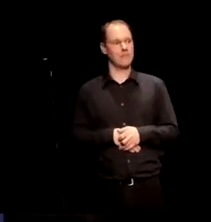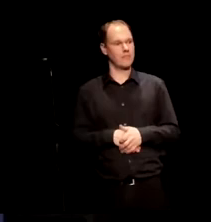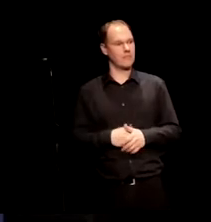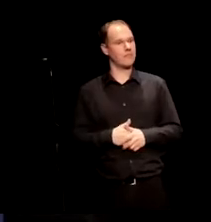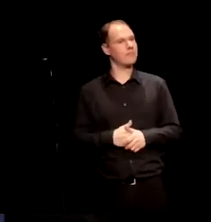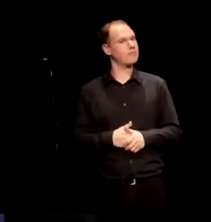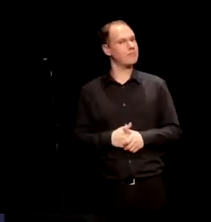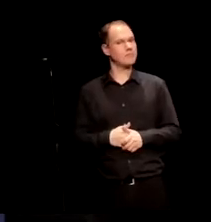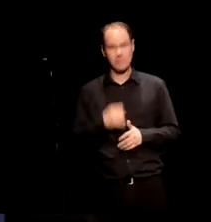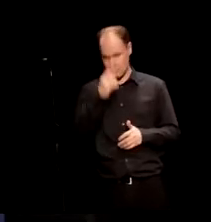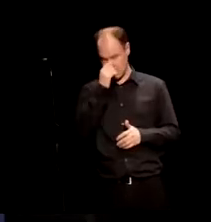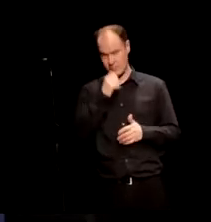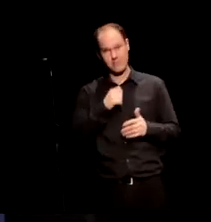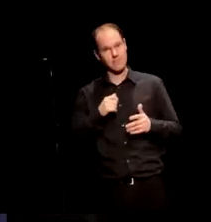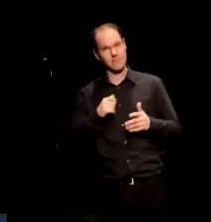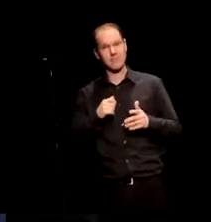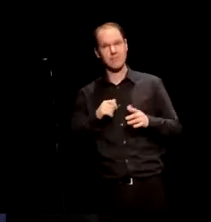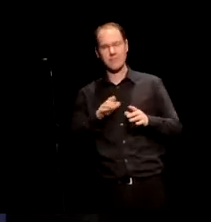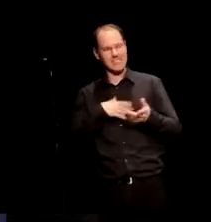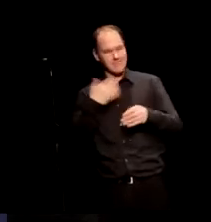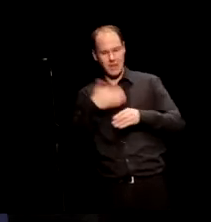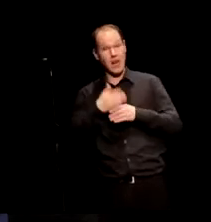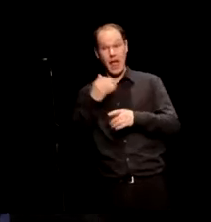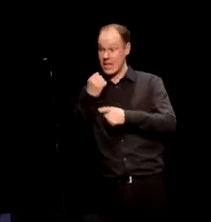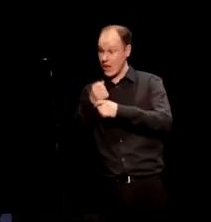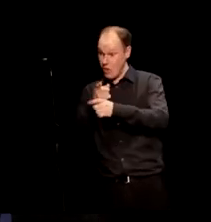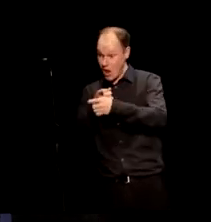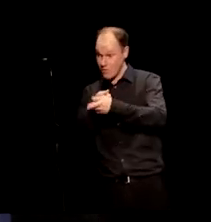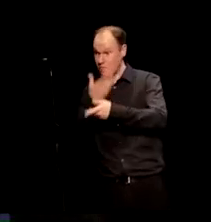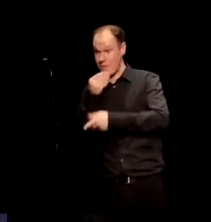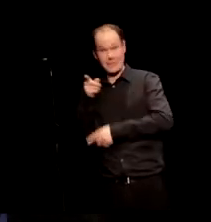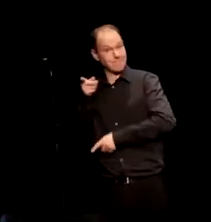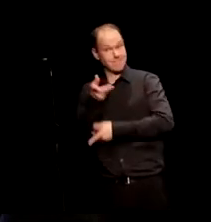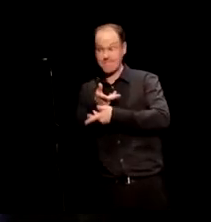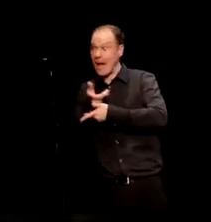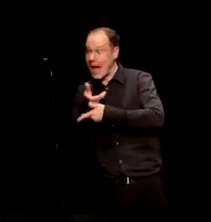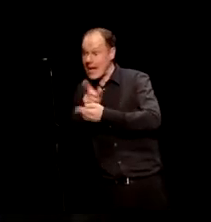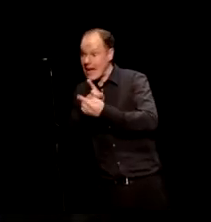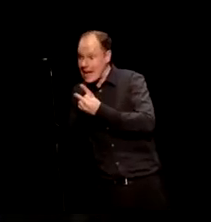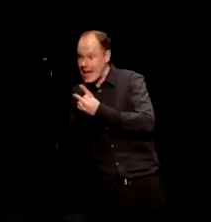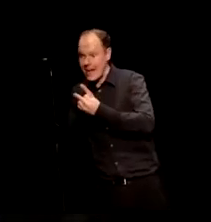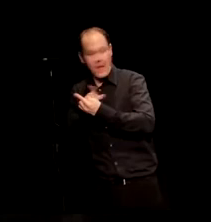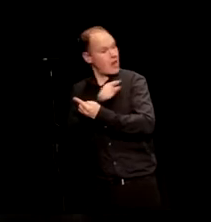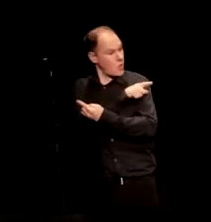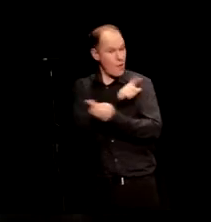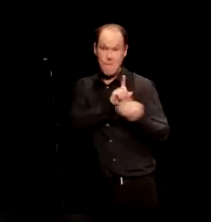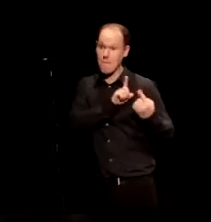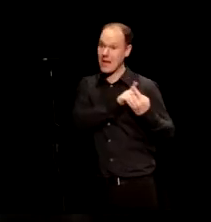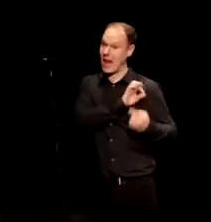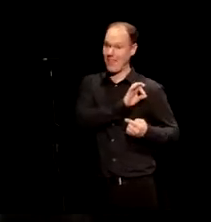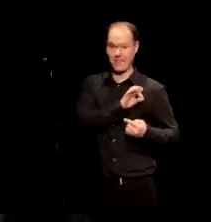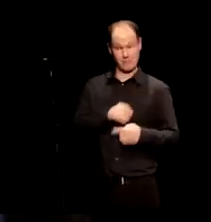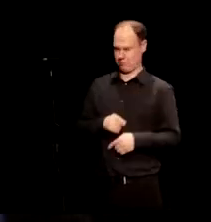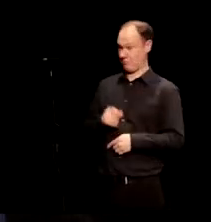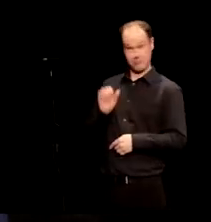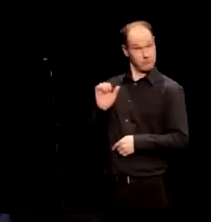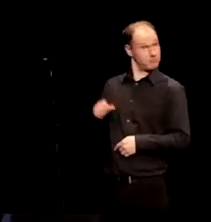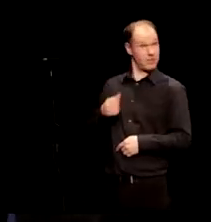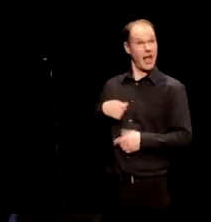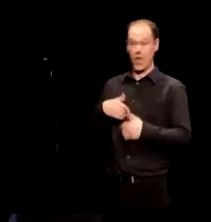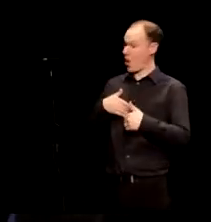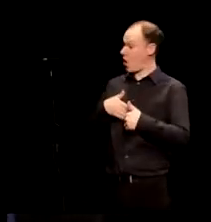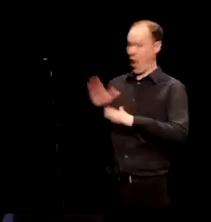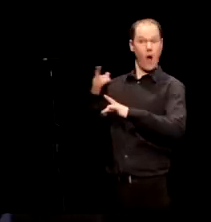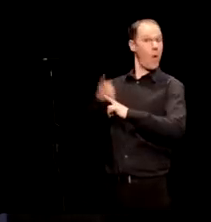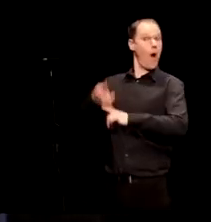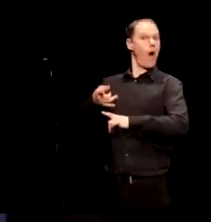I didn't have a chance to talk to you after I saw Gerald. No. You left in a hurry. I didn't even realize you was gone until I